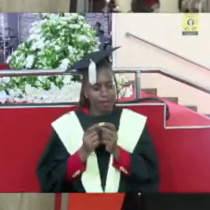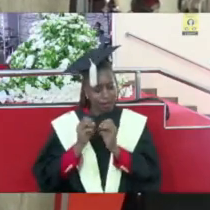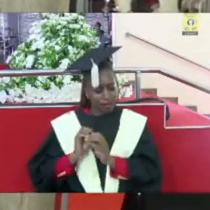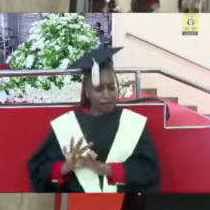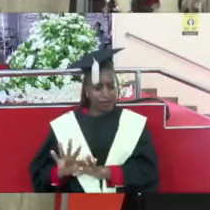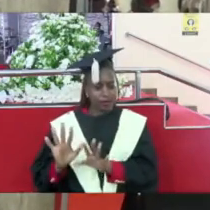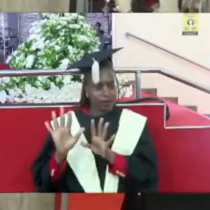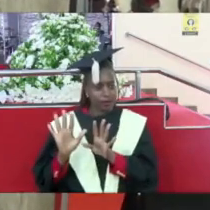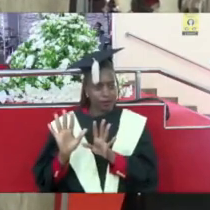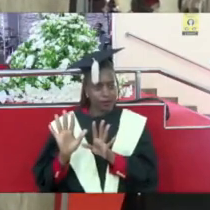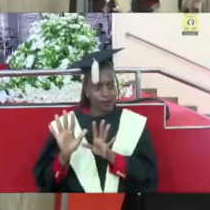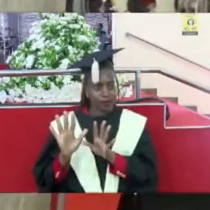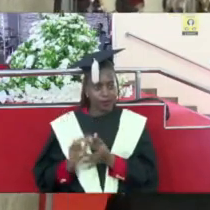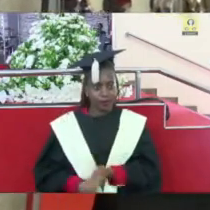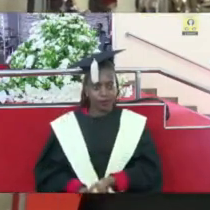go.